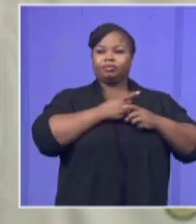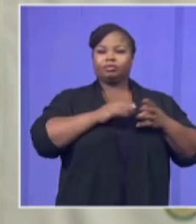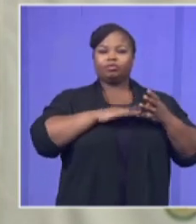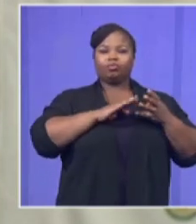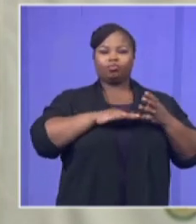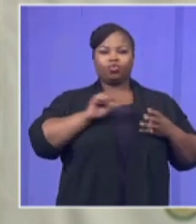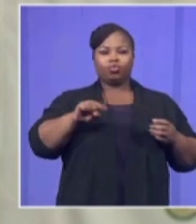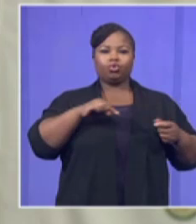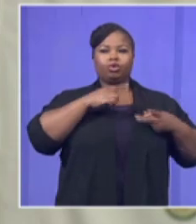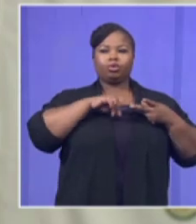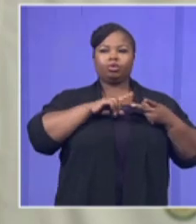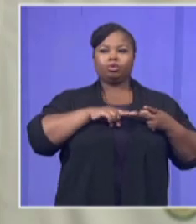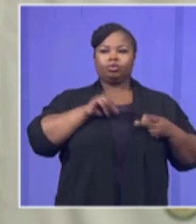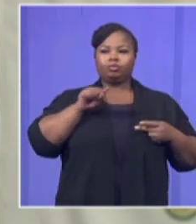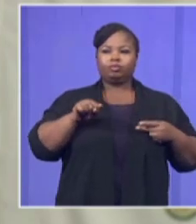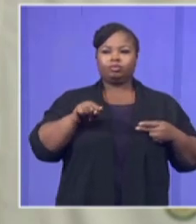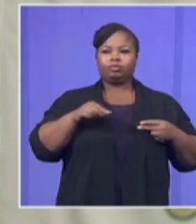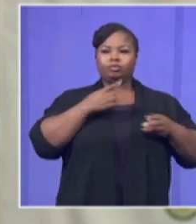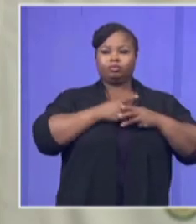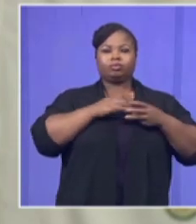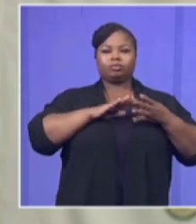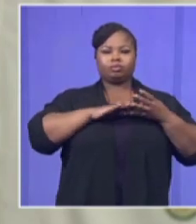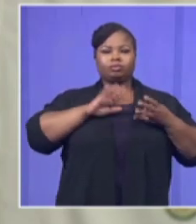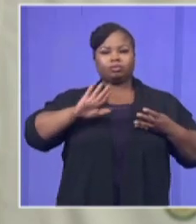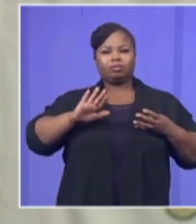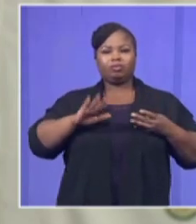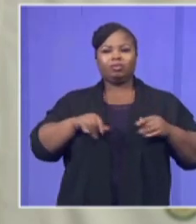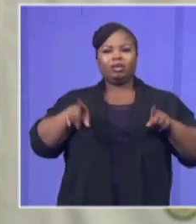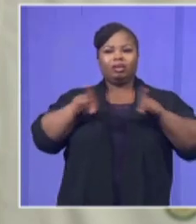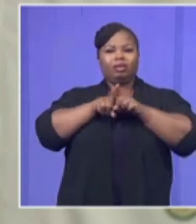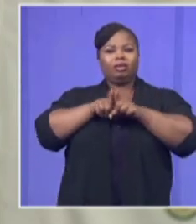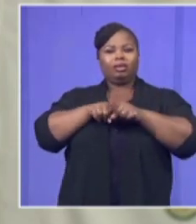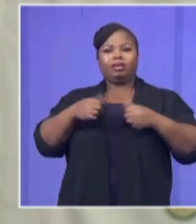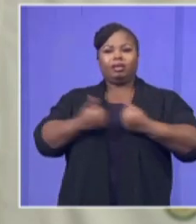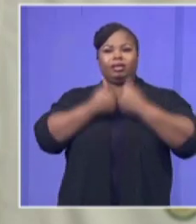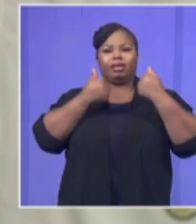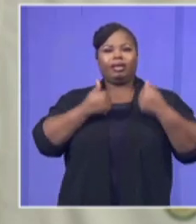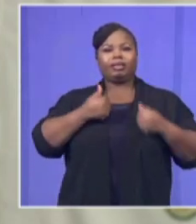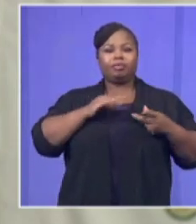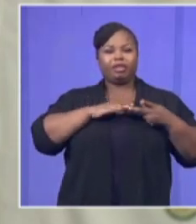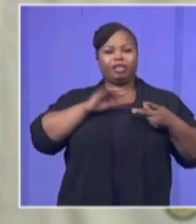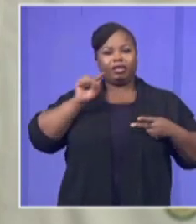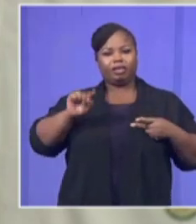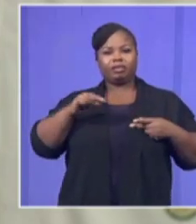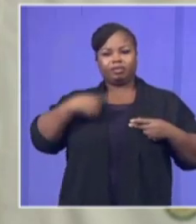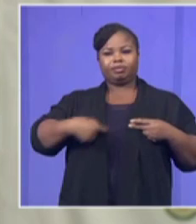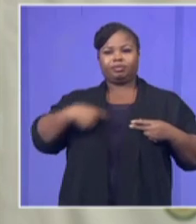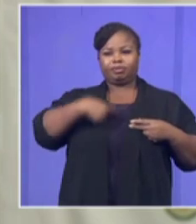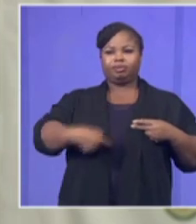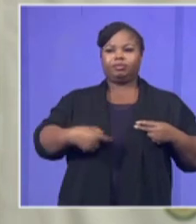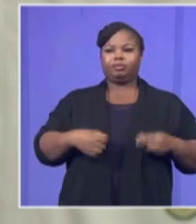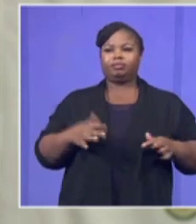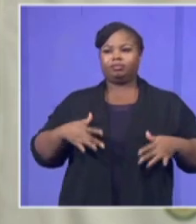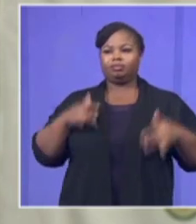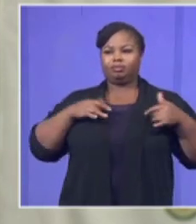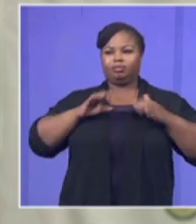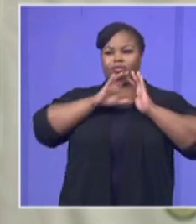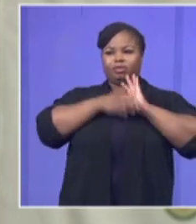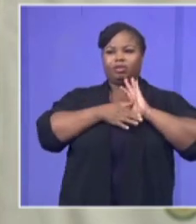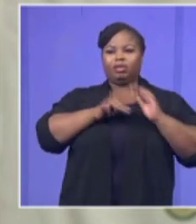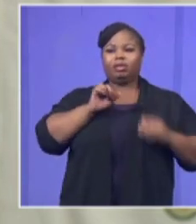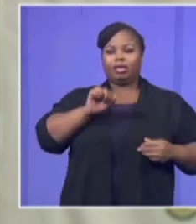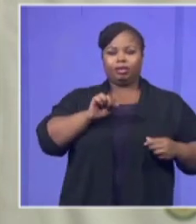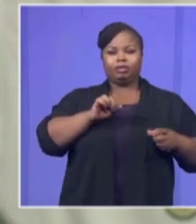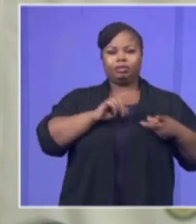also just human beings, and they have the same kind of challenges, personal and lifestyle related challenges like